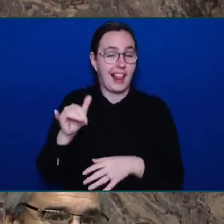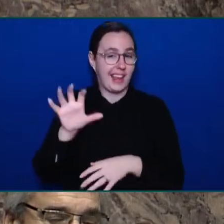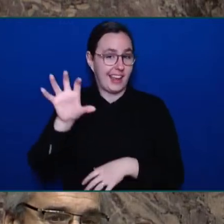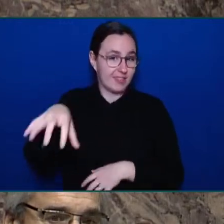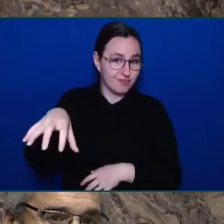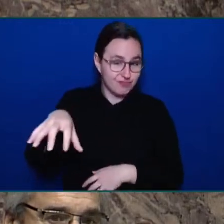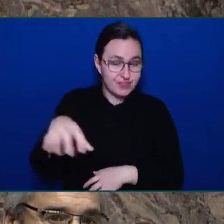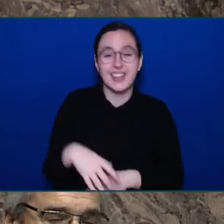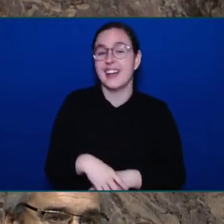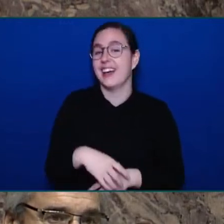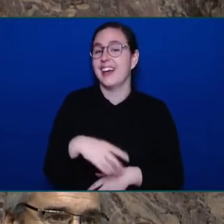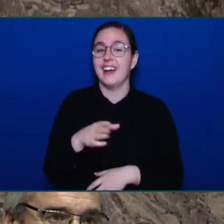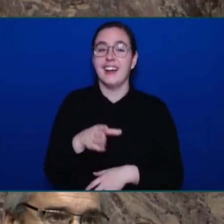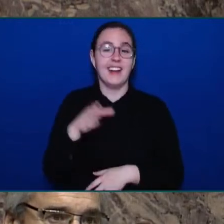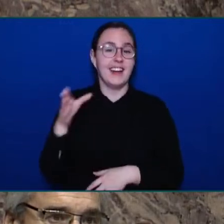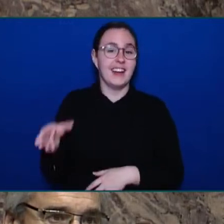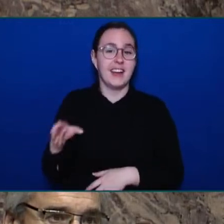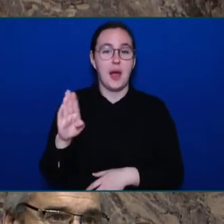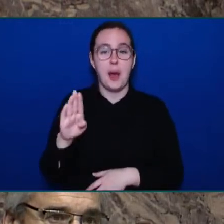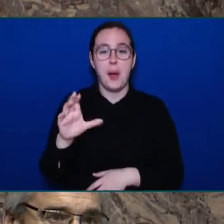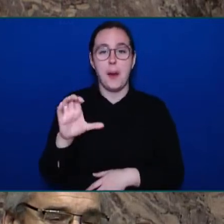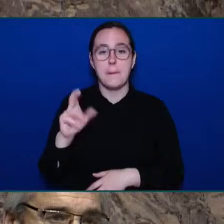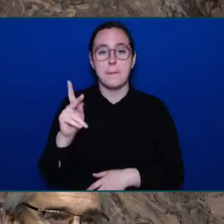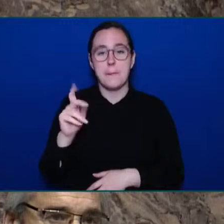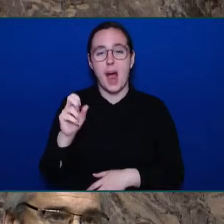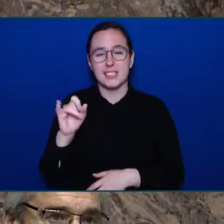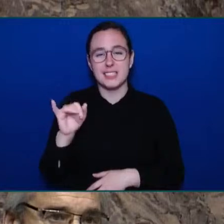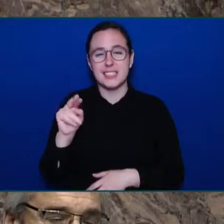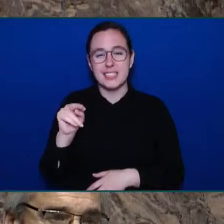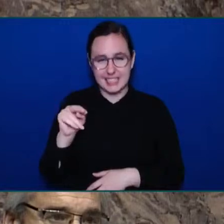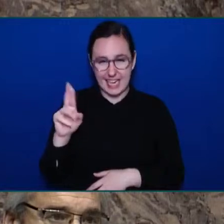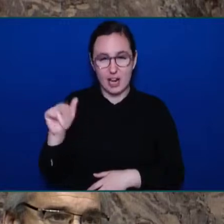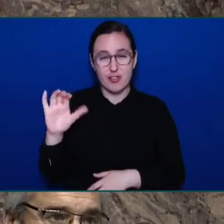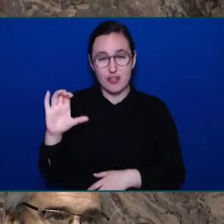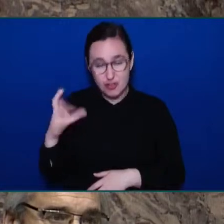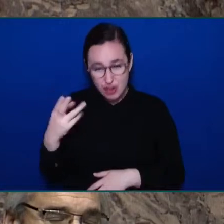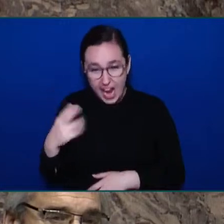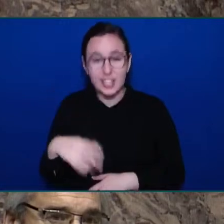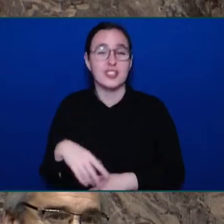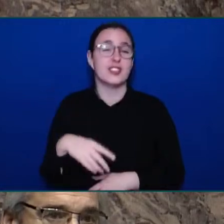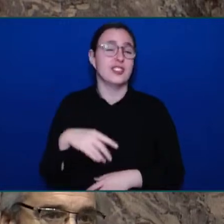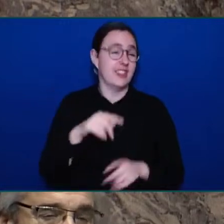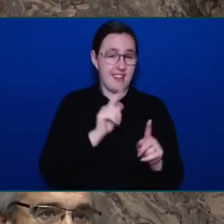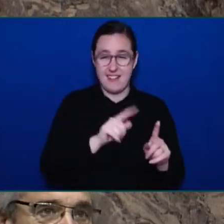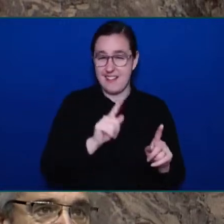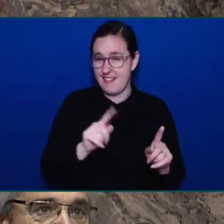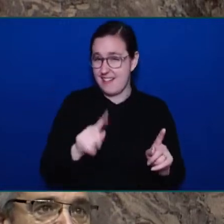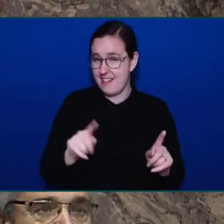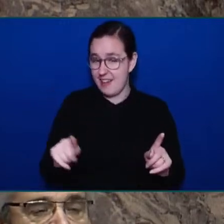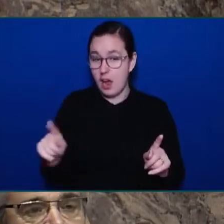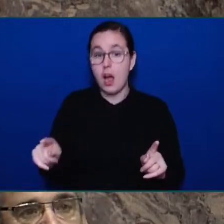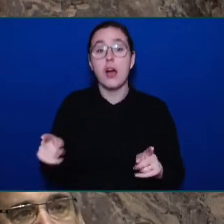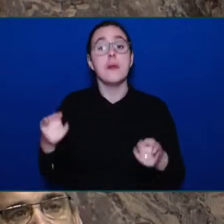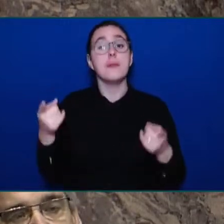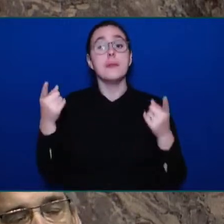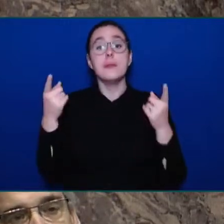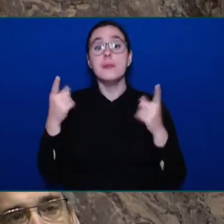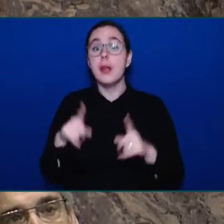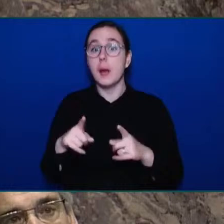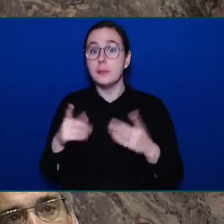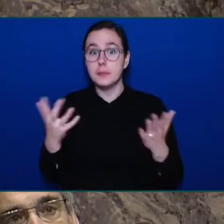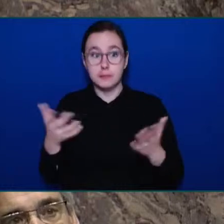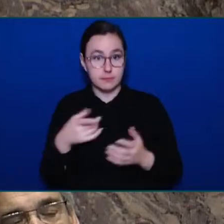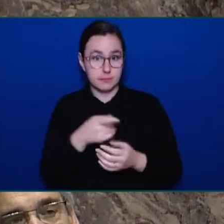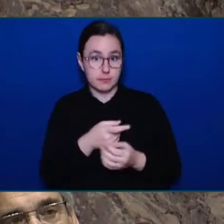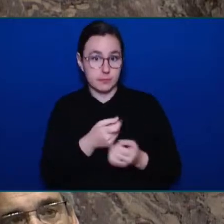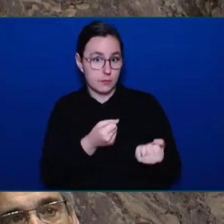helping a ferry operator, his wife Helen fell in the Fraser River and nearly drowned. Rudy, being Rudy, said it's time for a bridge, and off